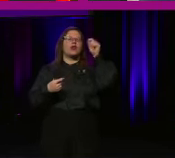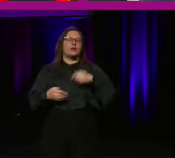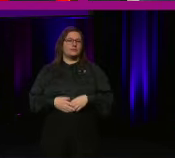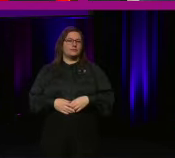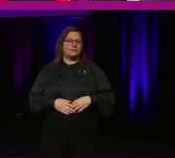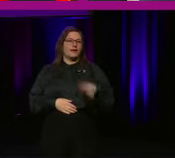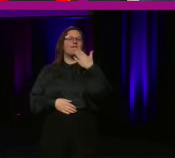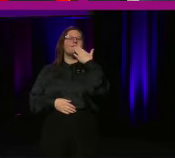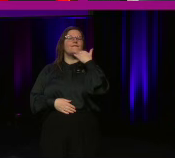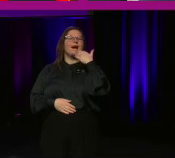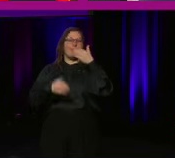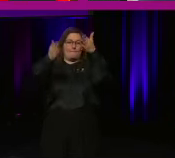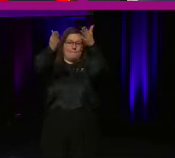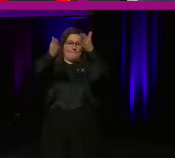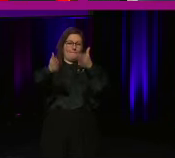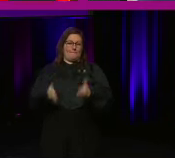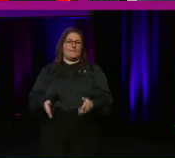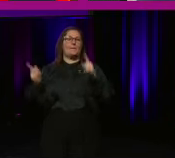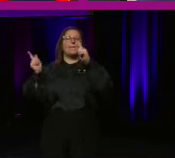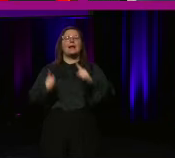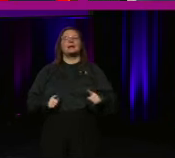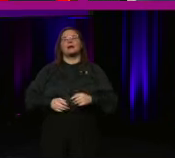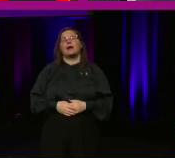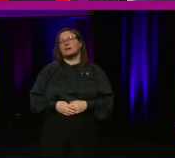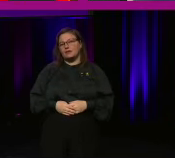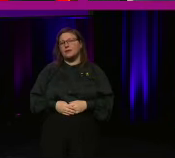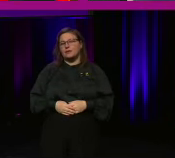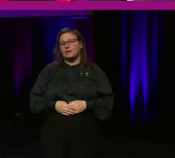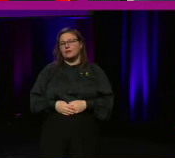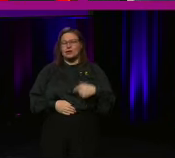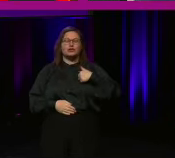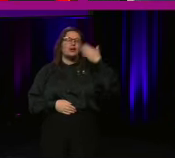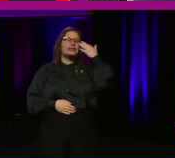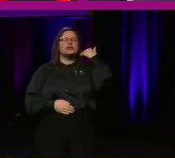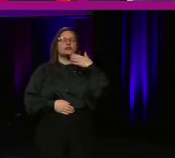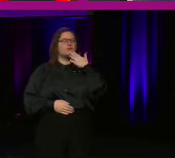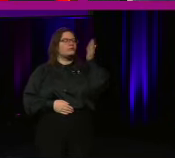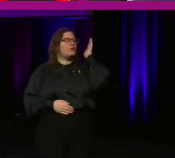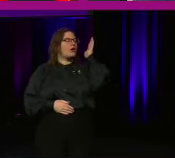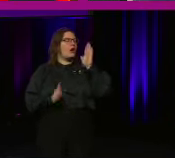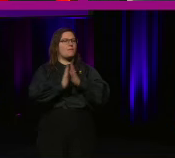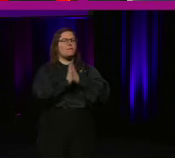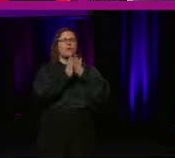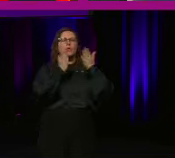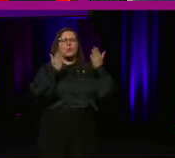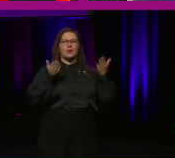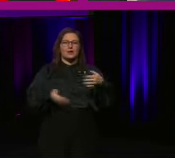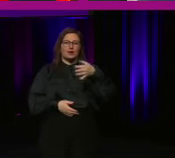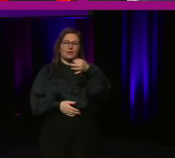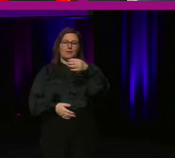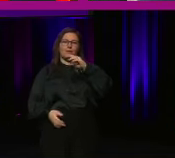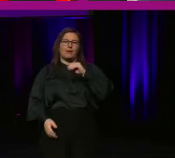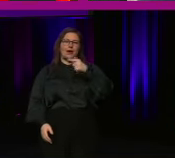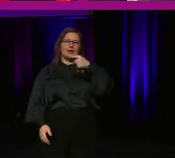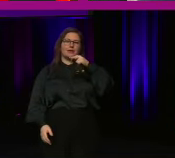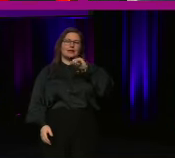Who is the human person here? I just read an excellent book by Patricia Kingston, I think